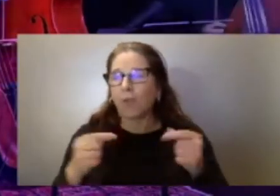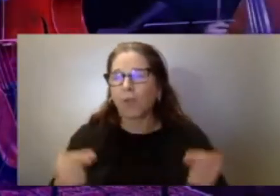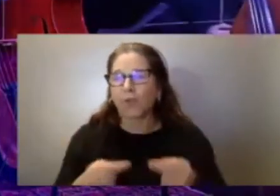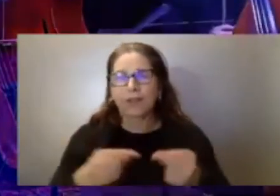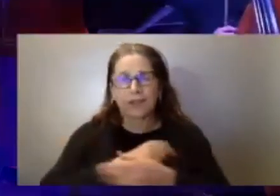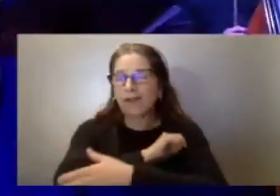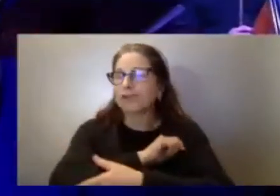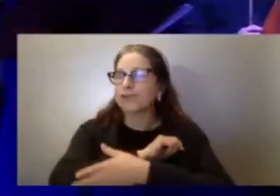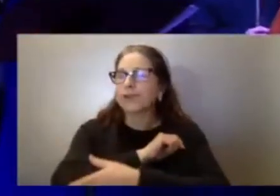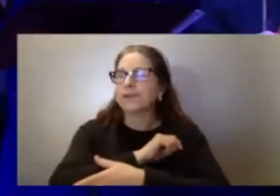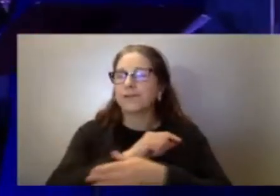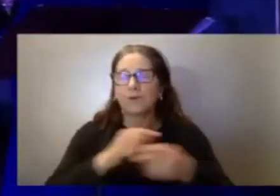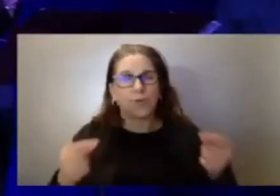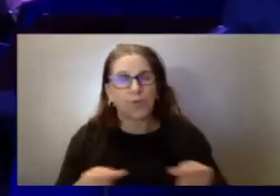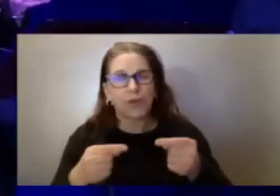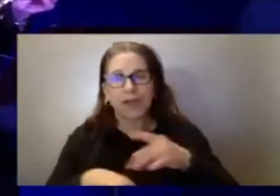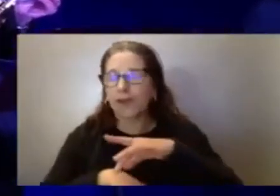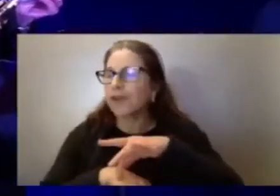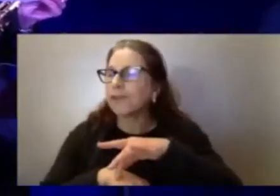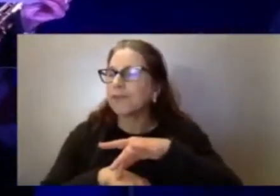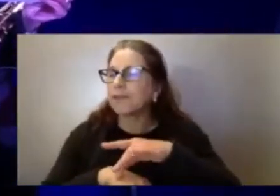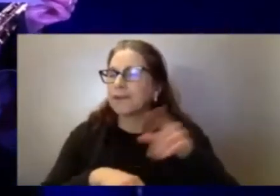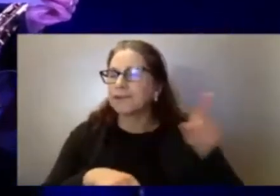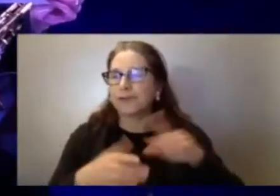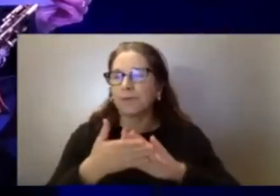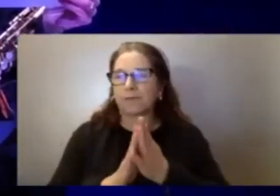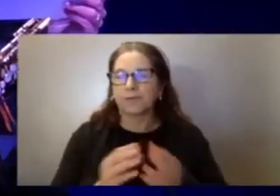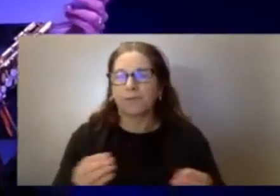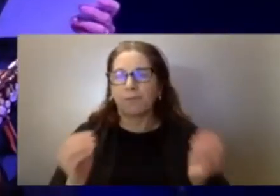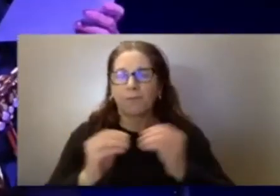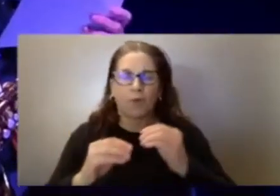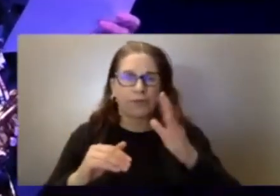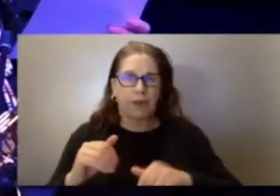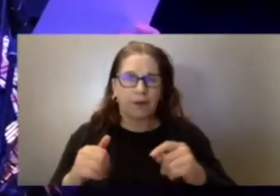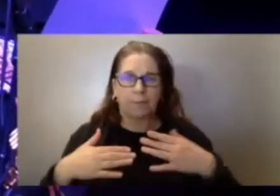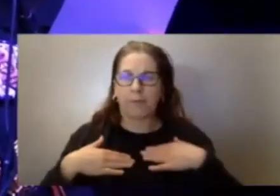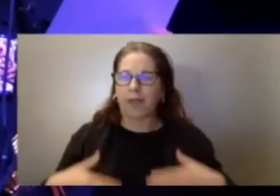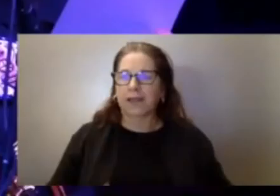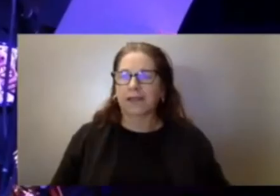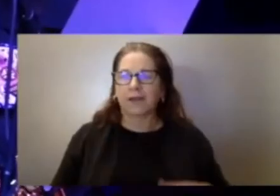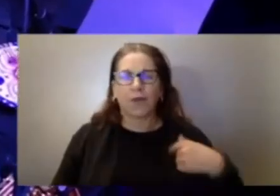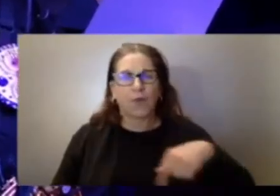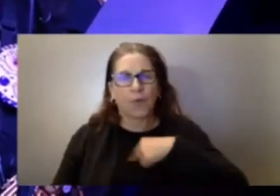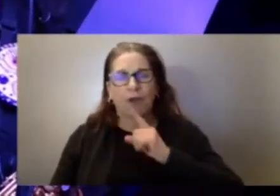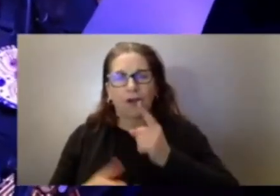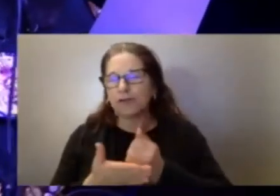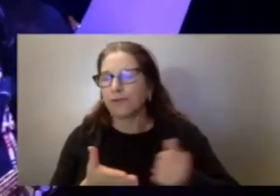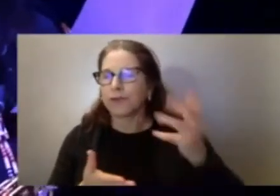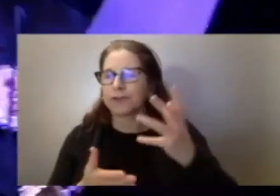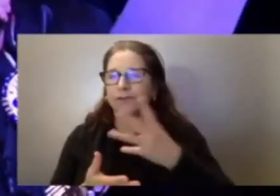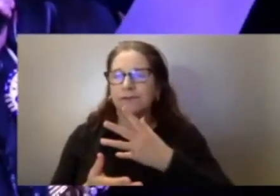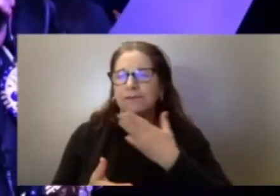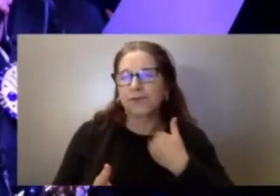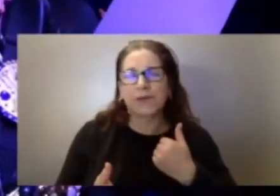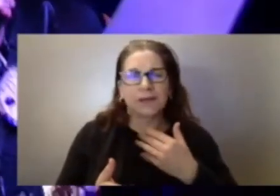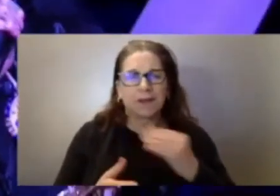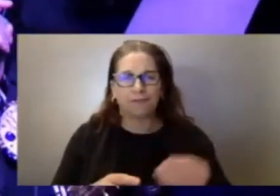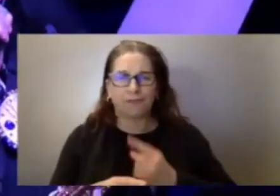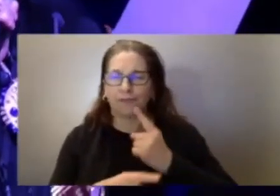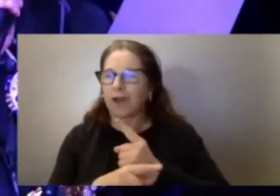When you love a wounded country, a wounded earth, then she becomes more than a body. We are